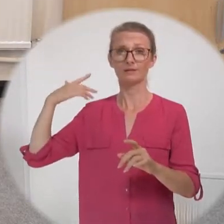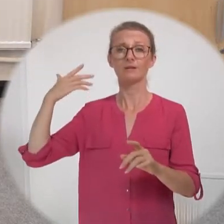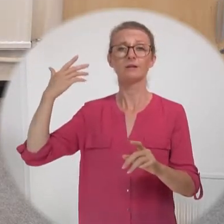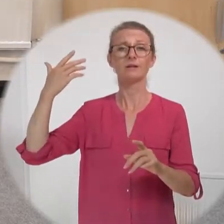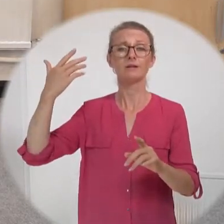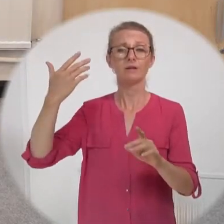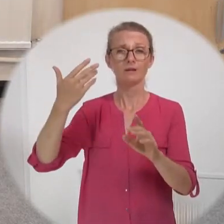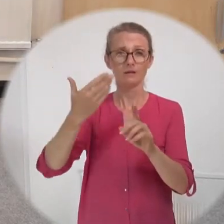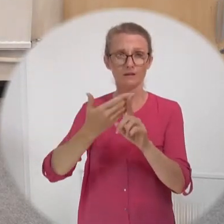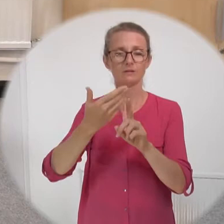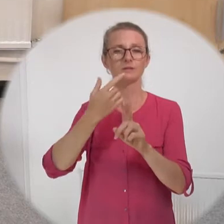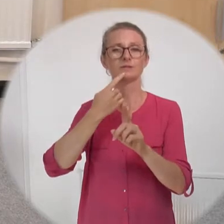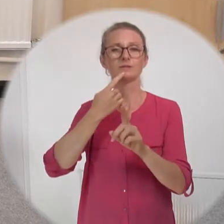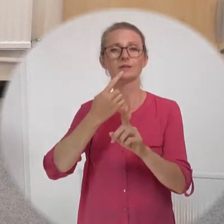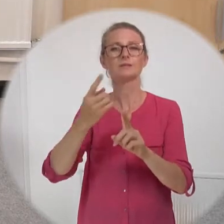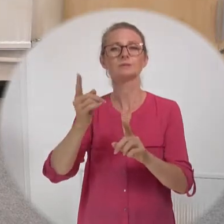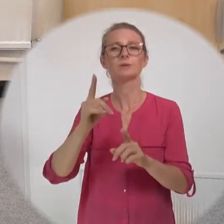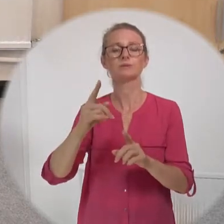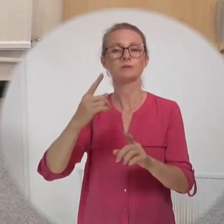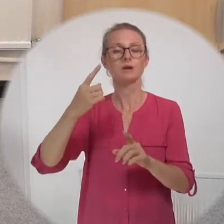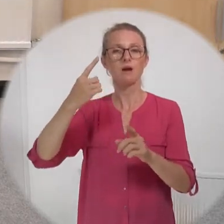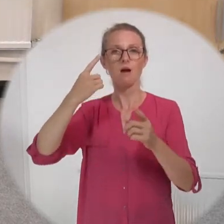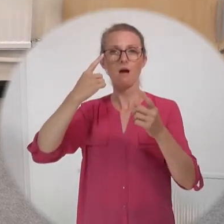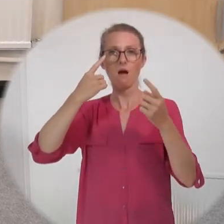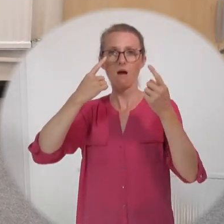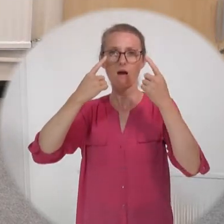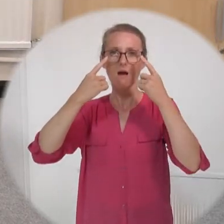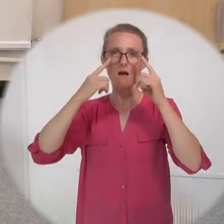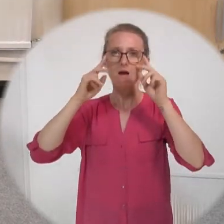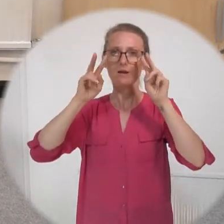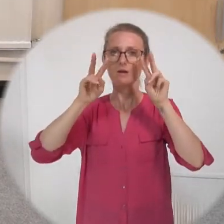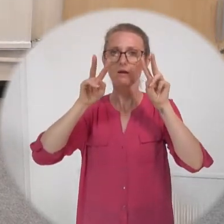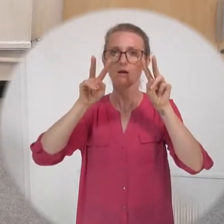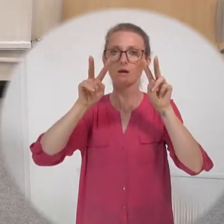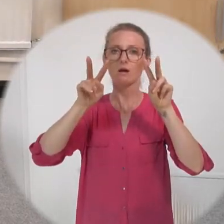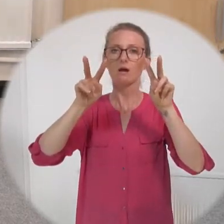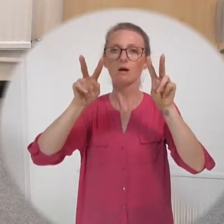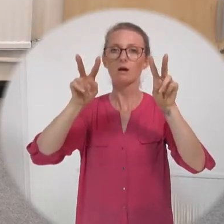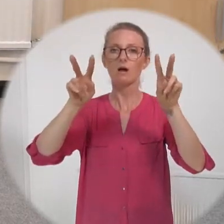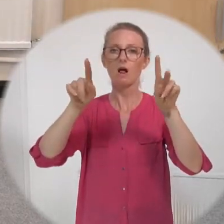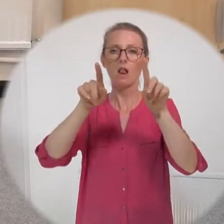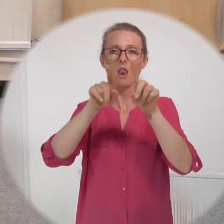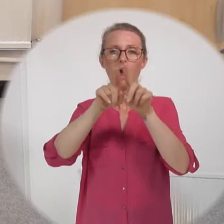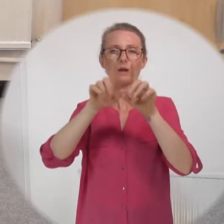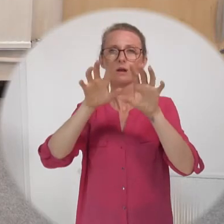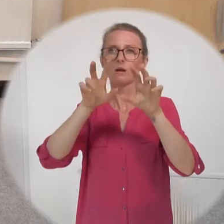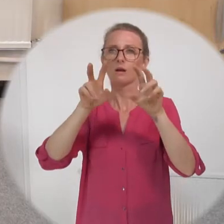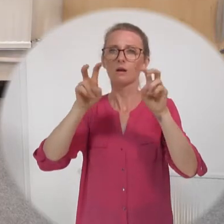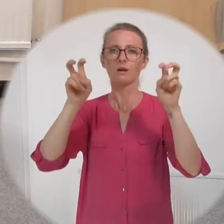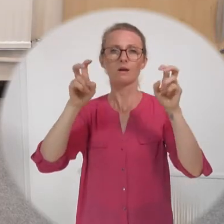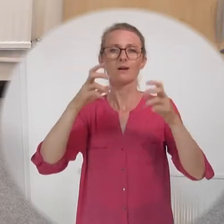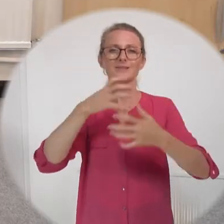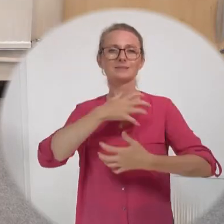contact with the eyes is like a sleepy tiger. So it's